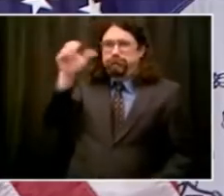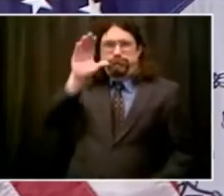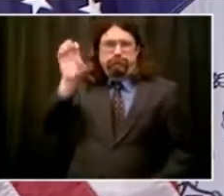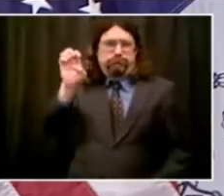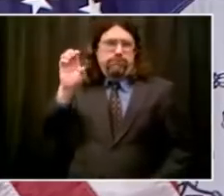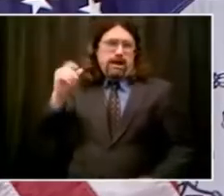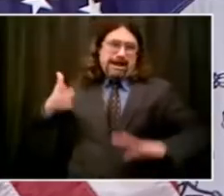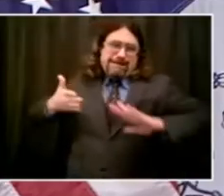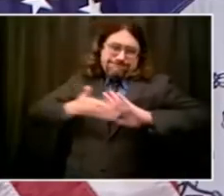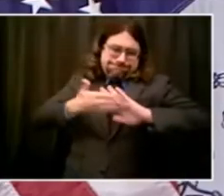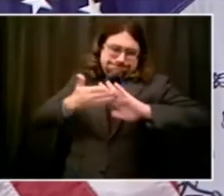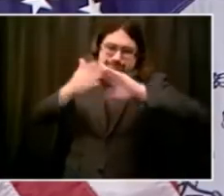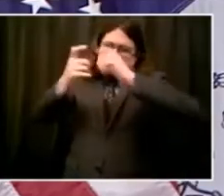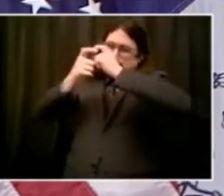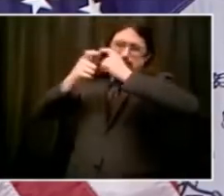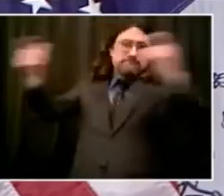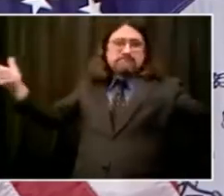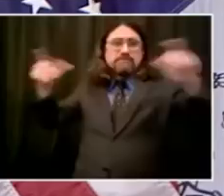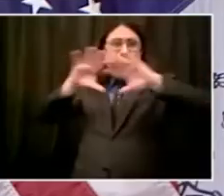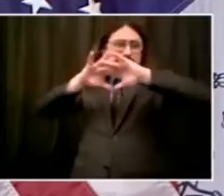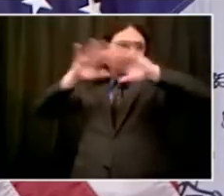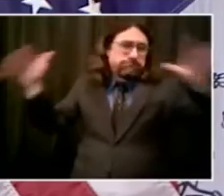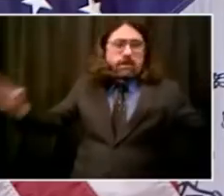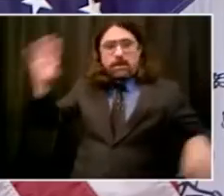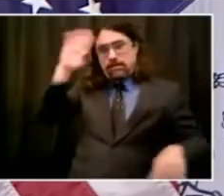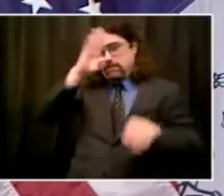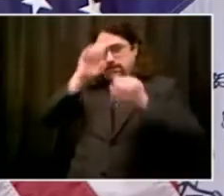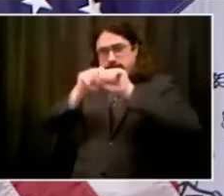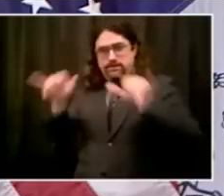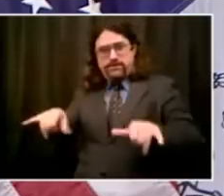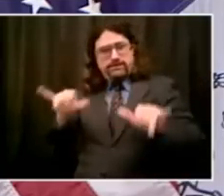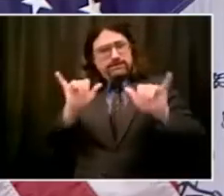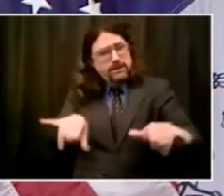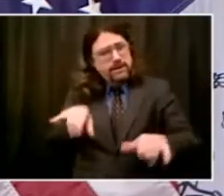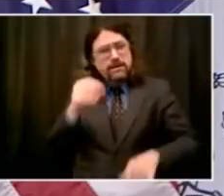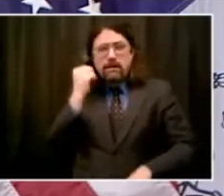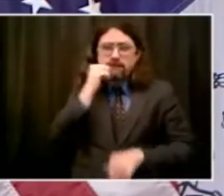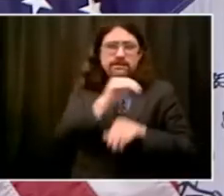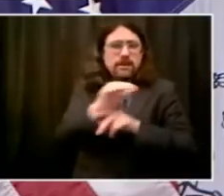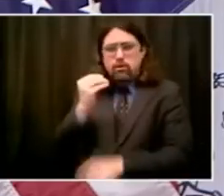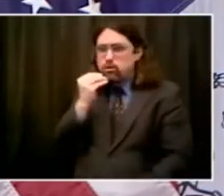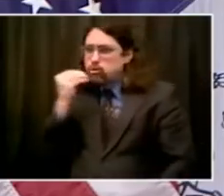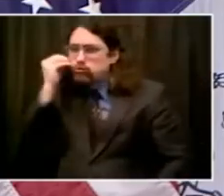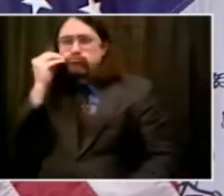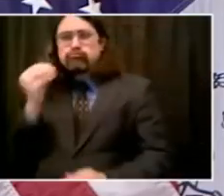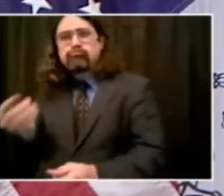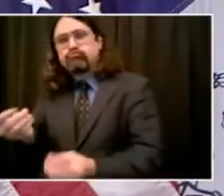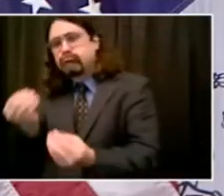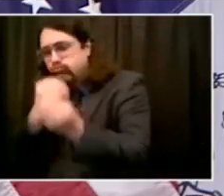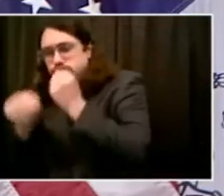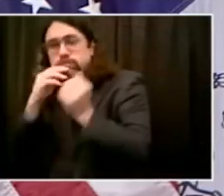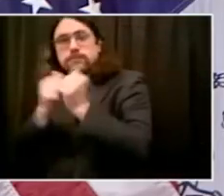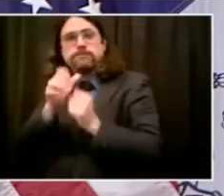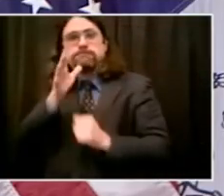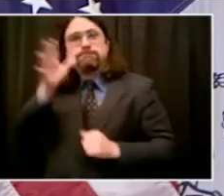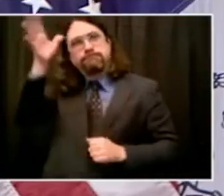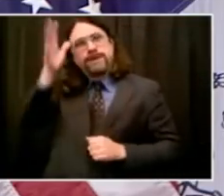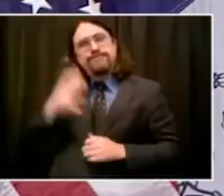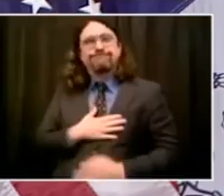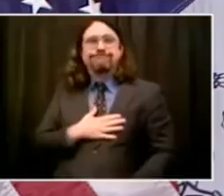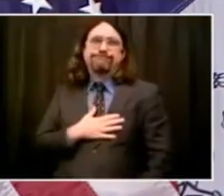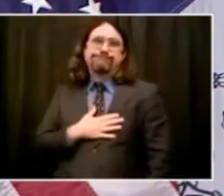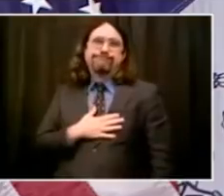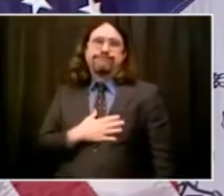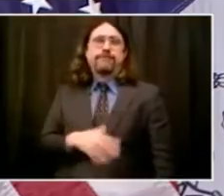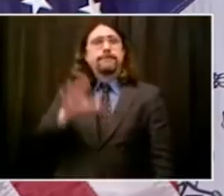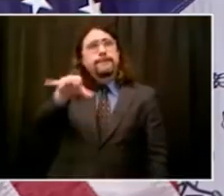the last member of her generation in my family still alive, and what Mitch feels about his parents. You know, I hope we can